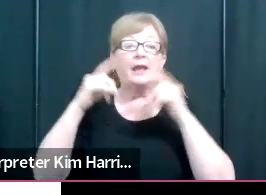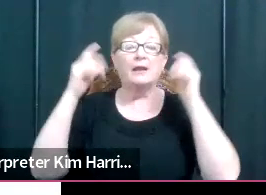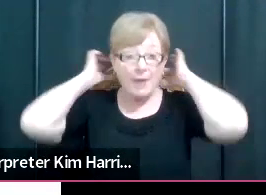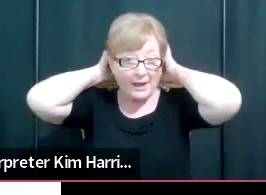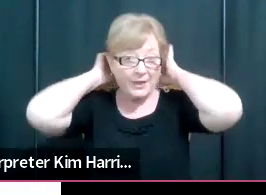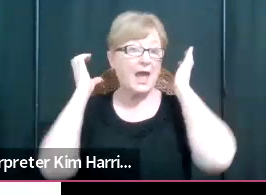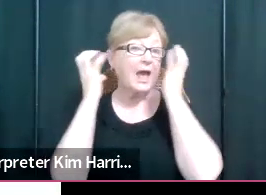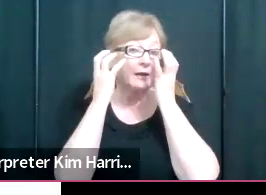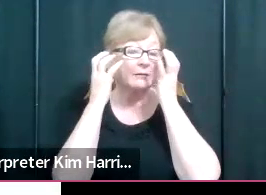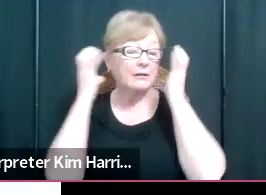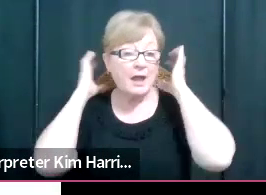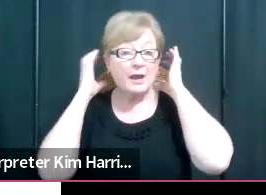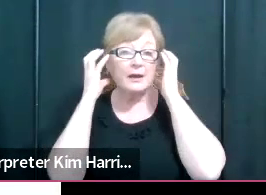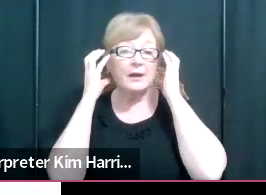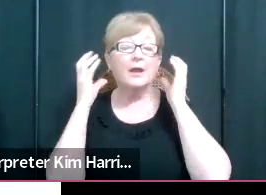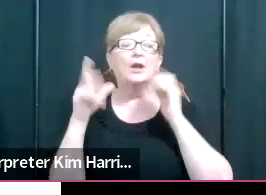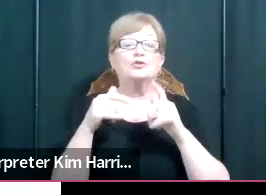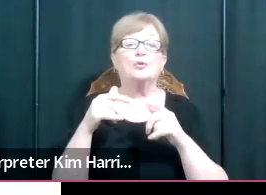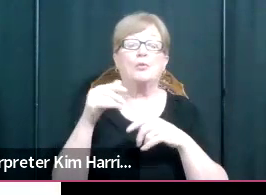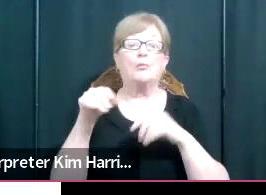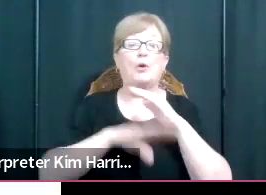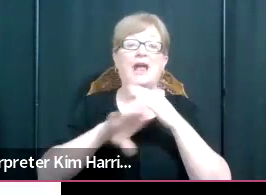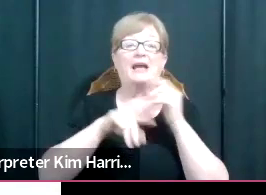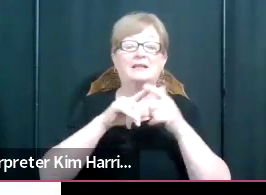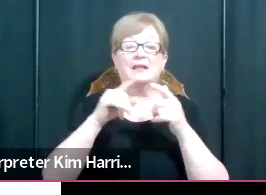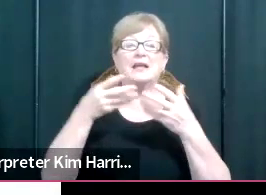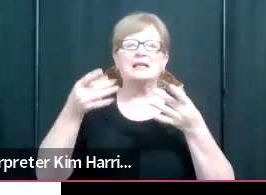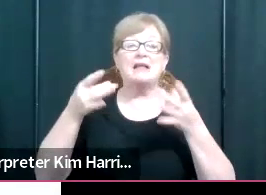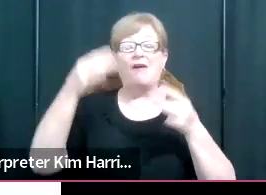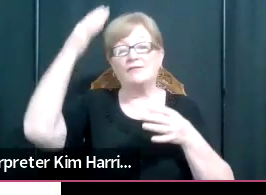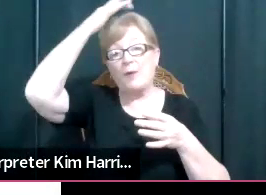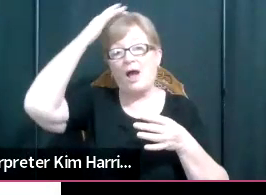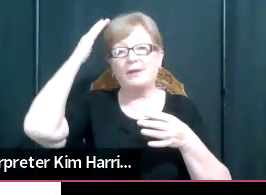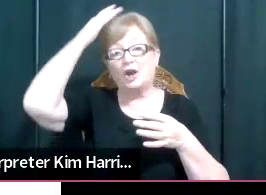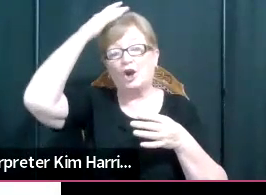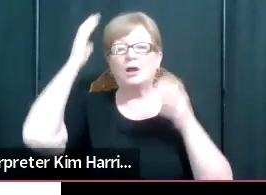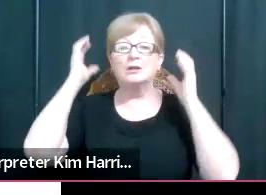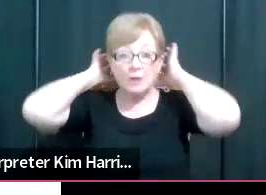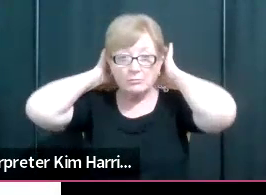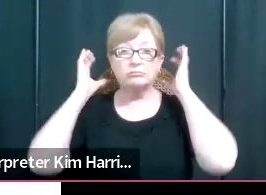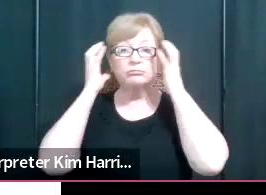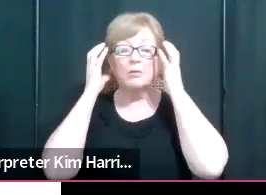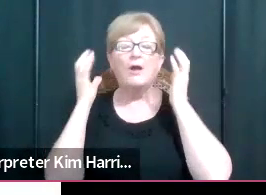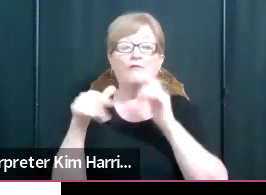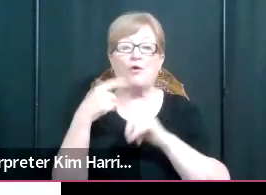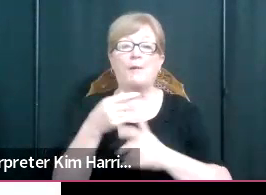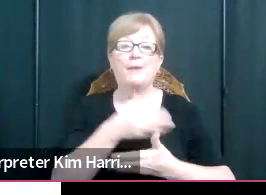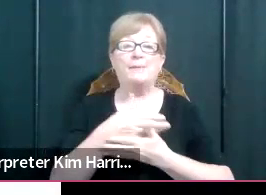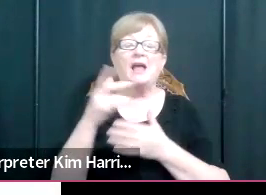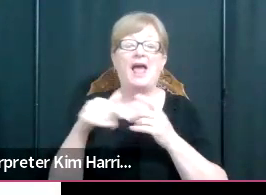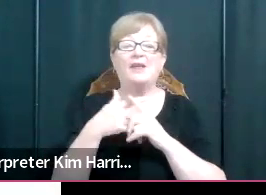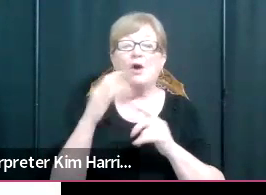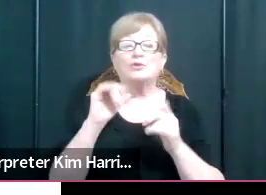and the forehead to protect the soft spot on the baby's head. There are also more comfortable styles like sleep